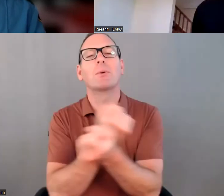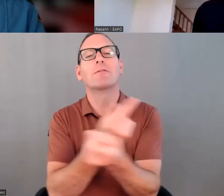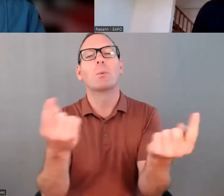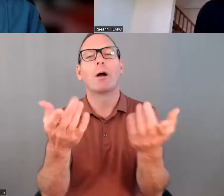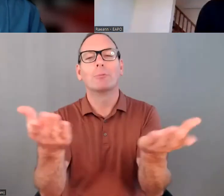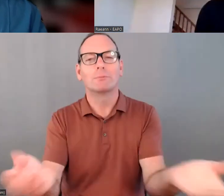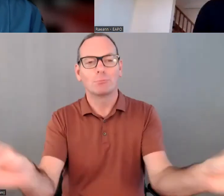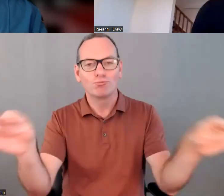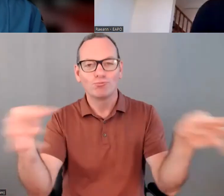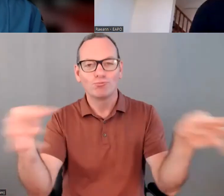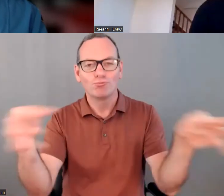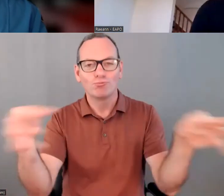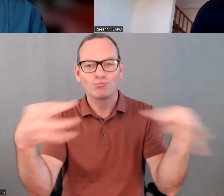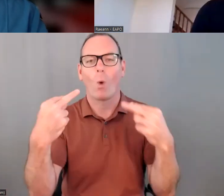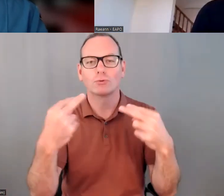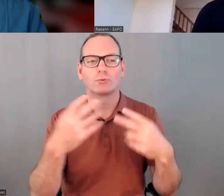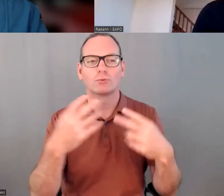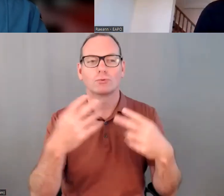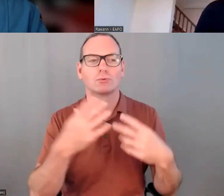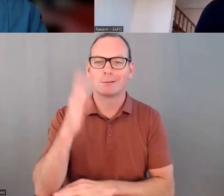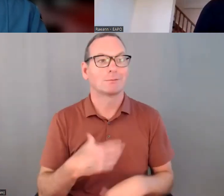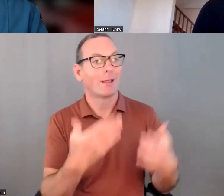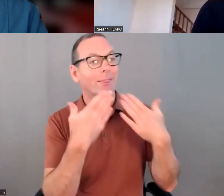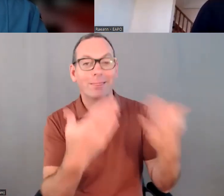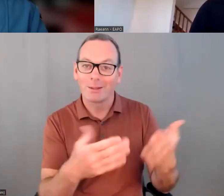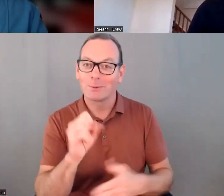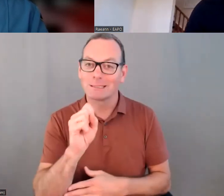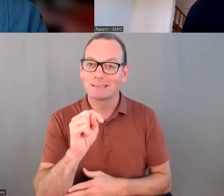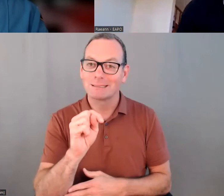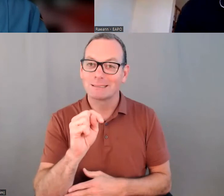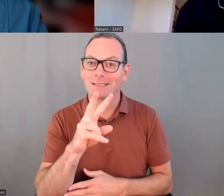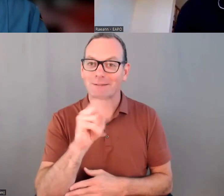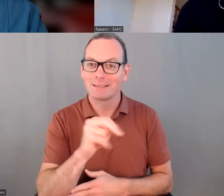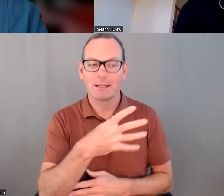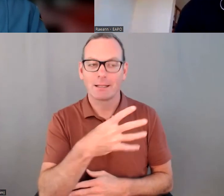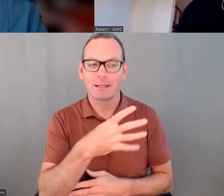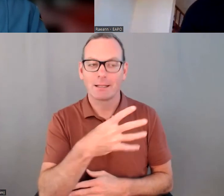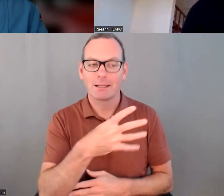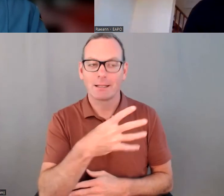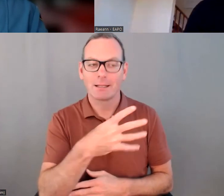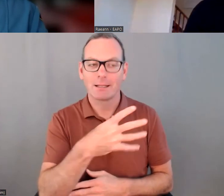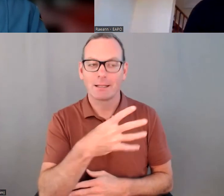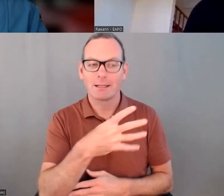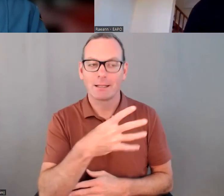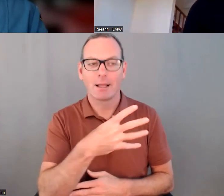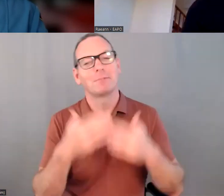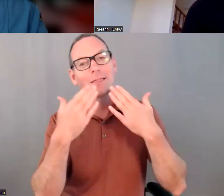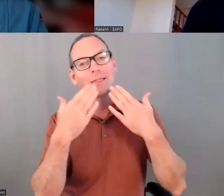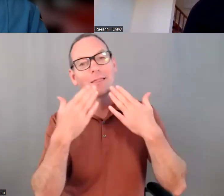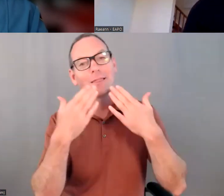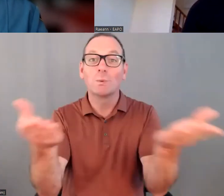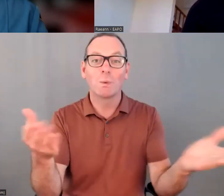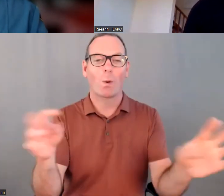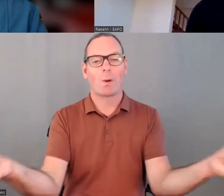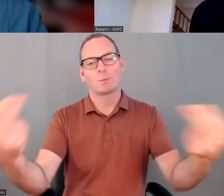that. Thank you so much, Steven and our interpreters. And thank you so much for everybody today for joining us for a